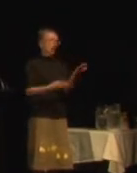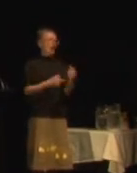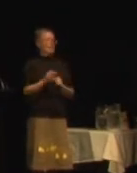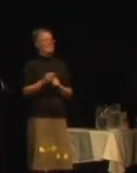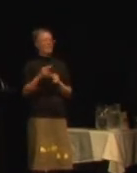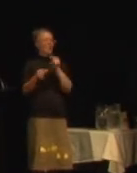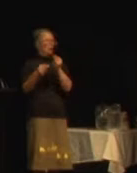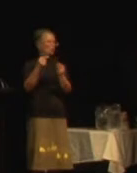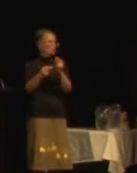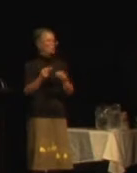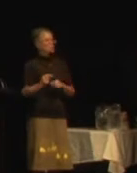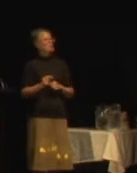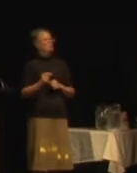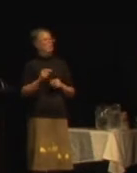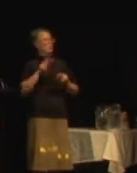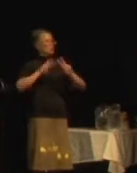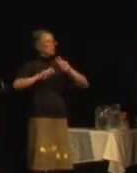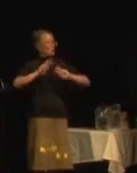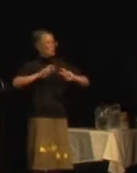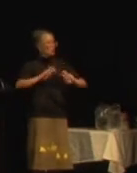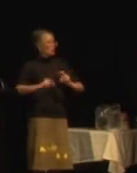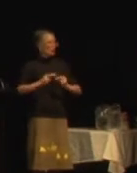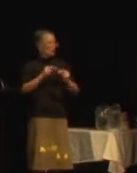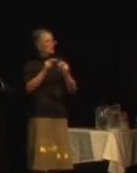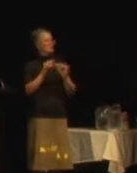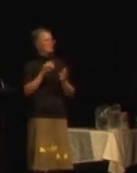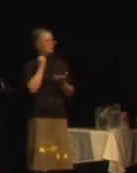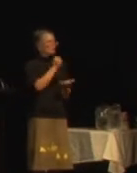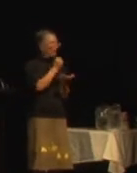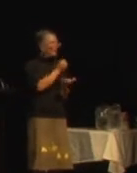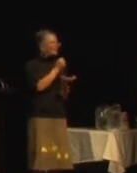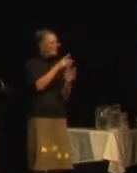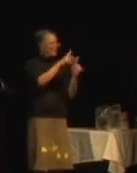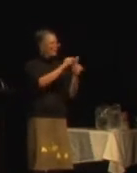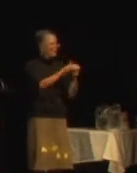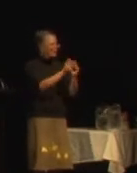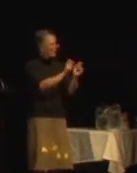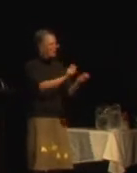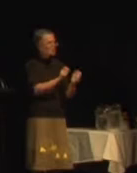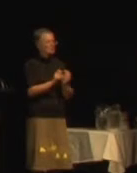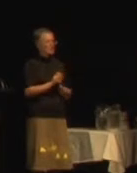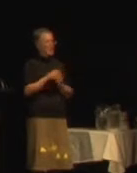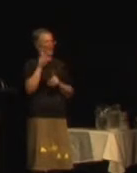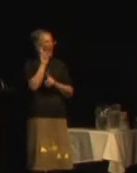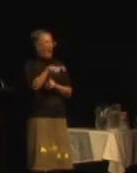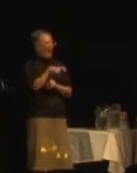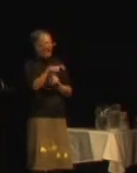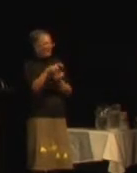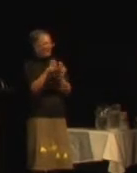competitions, custom search builders, providing grants for digitization, hackfests, and even an online video